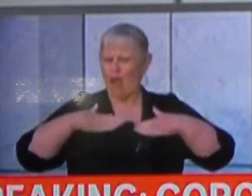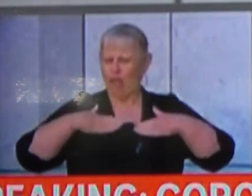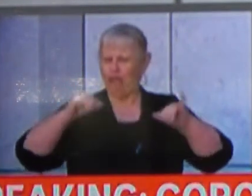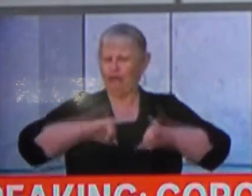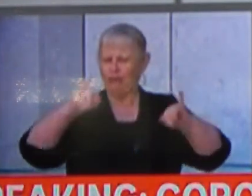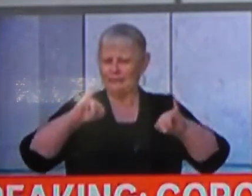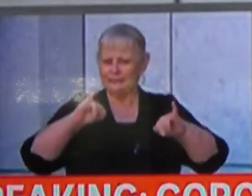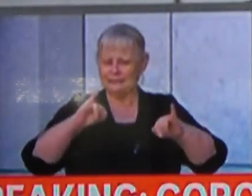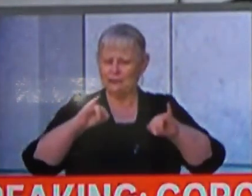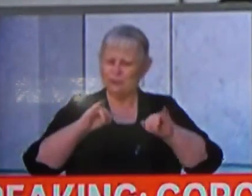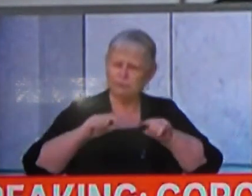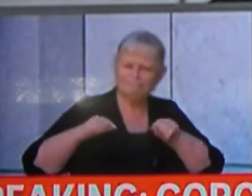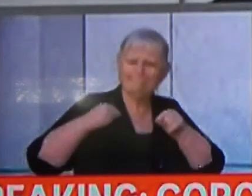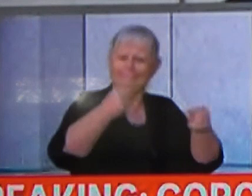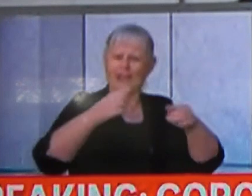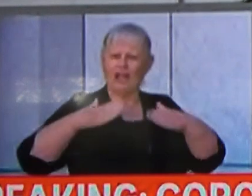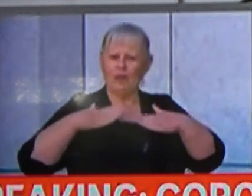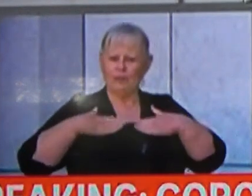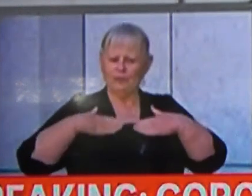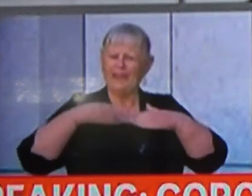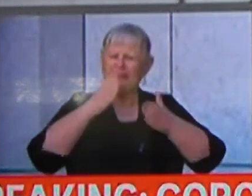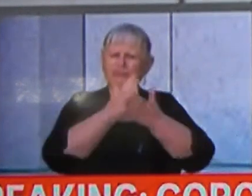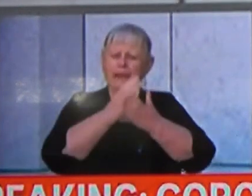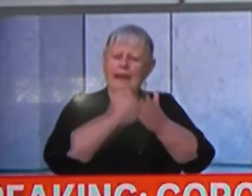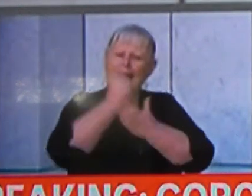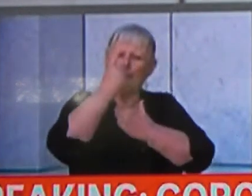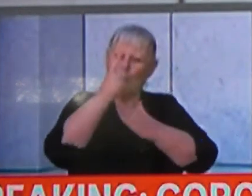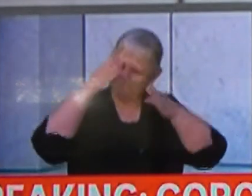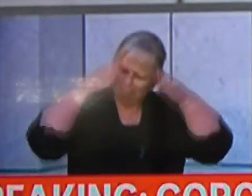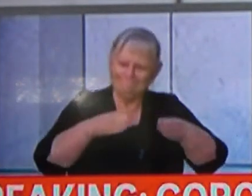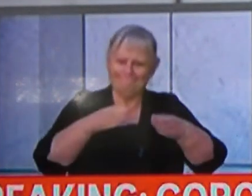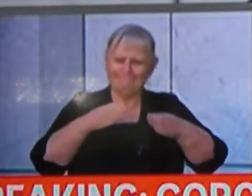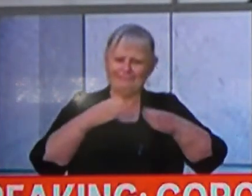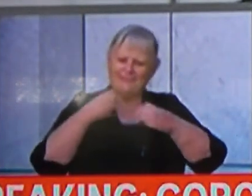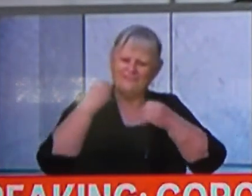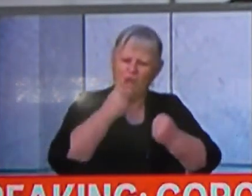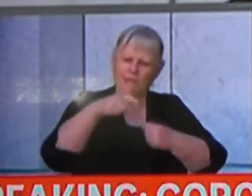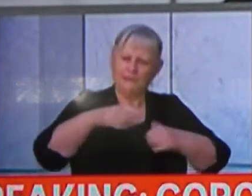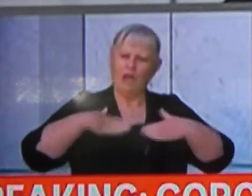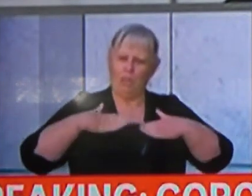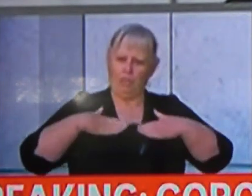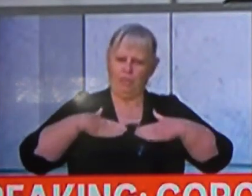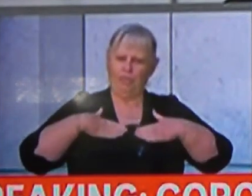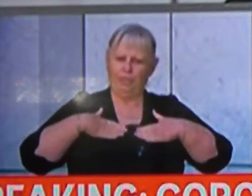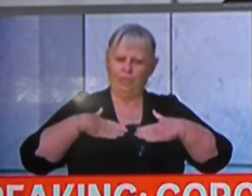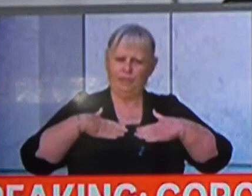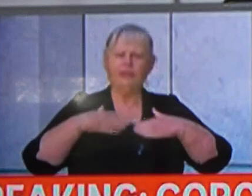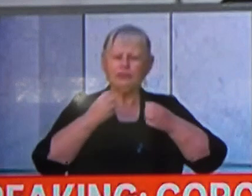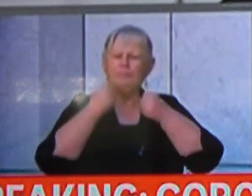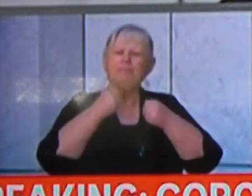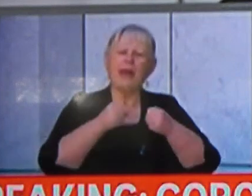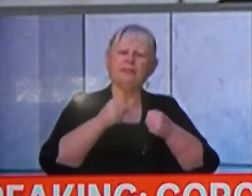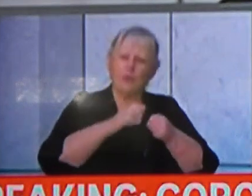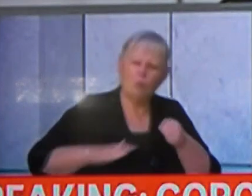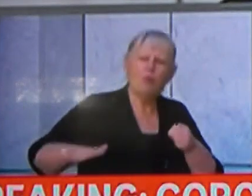The health battle is the main battle that we face. The health battle is the battle that